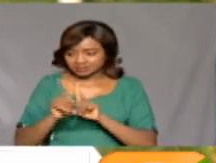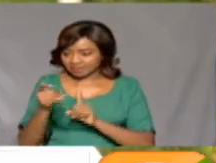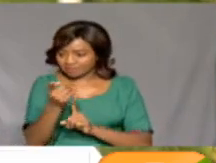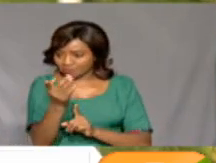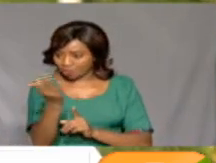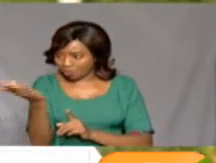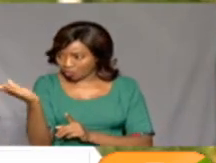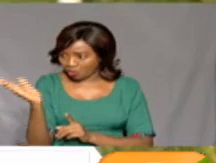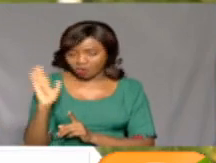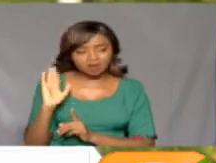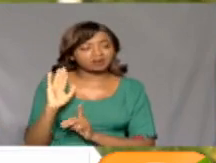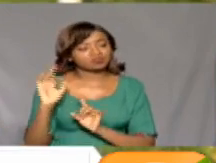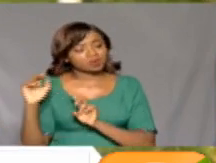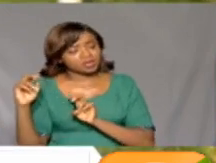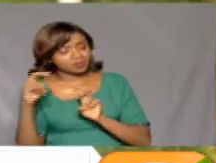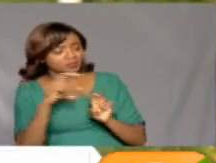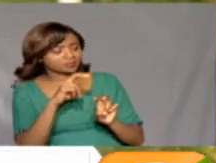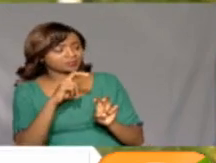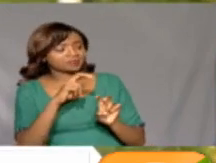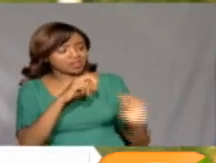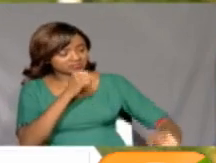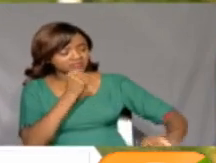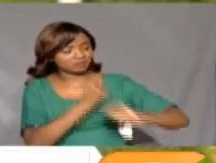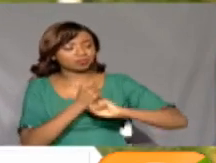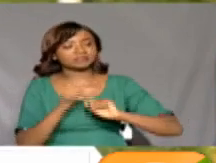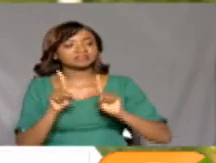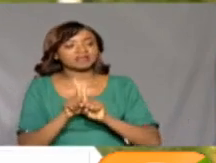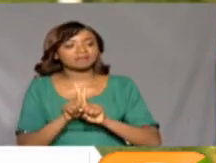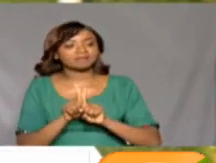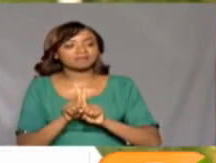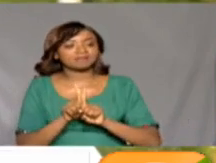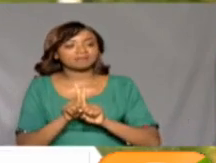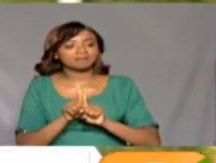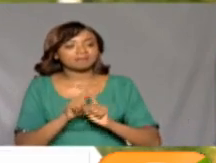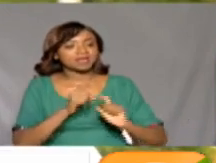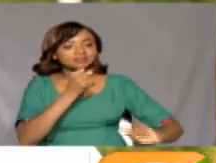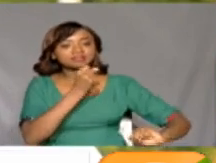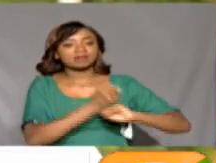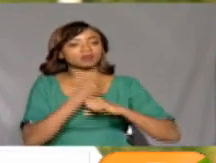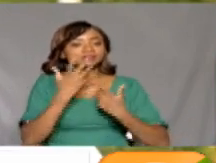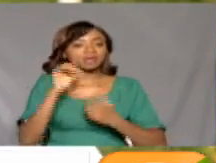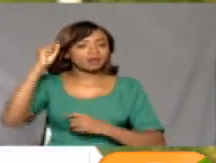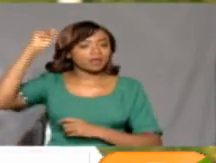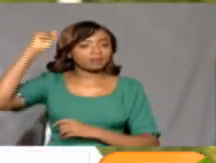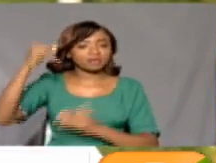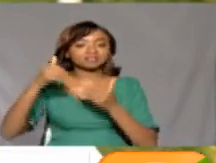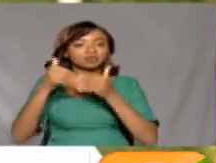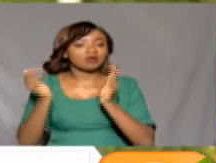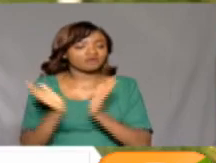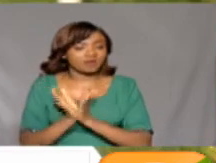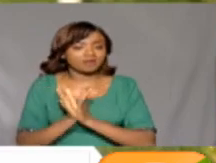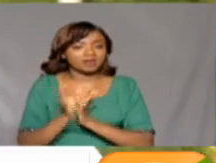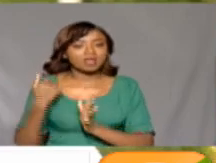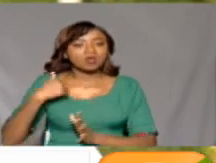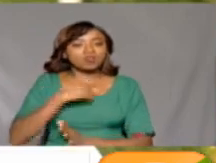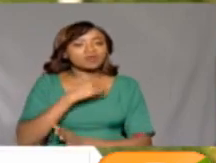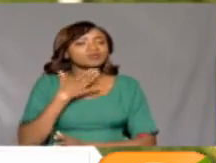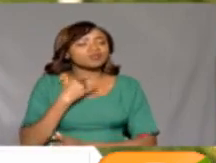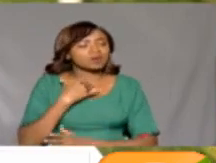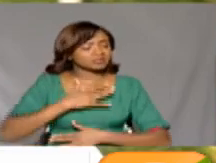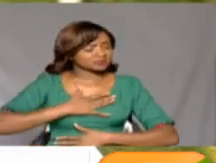an extension of his political family. And we would want, with a lot of respect,